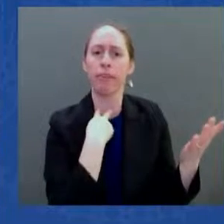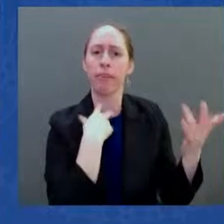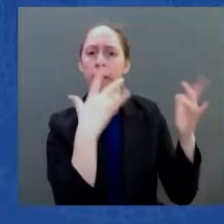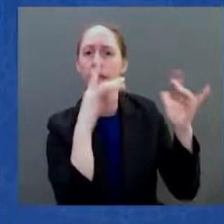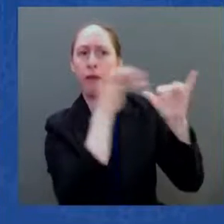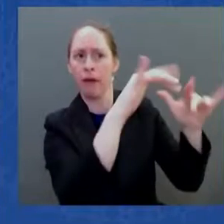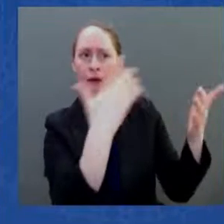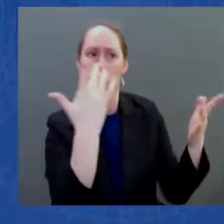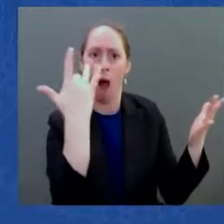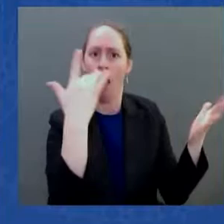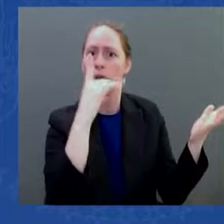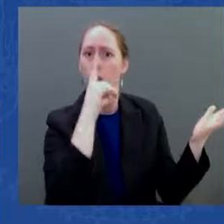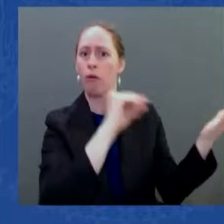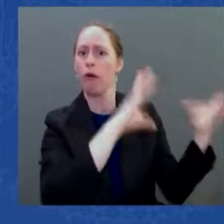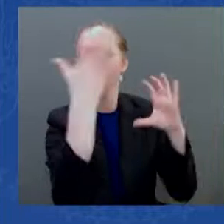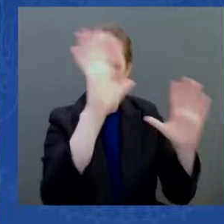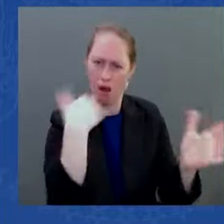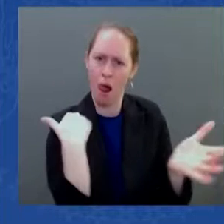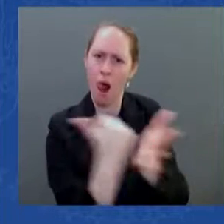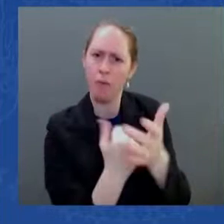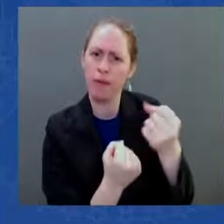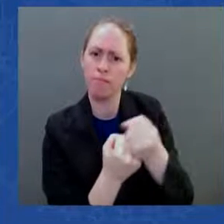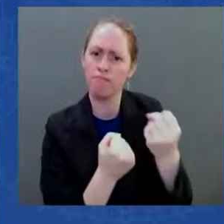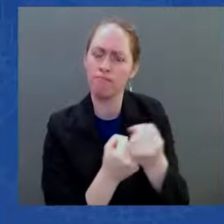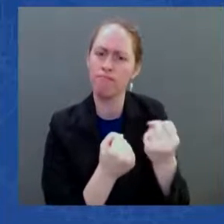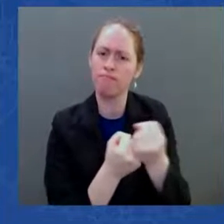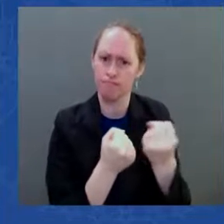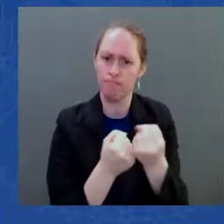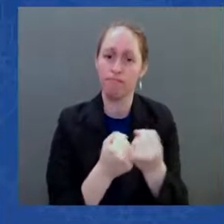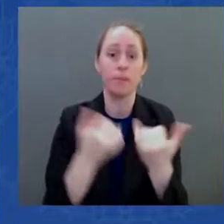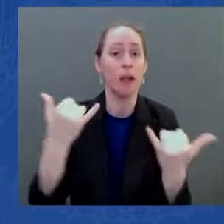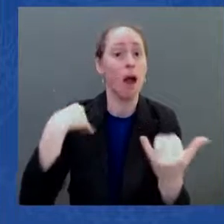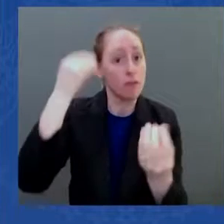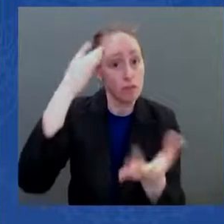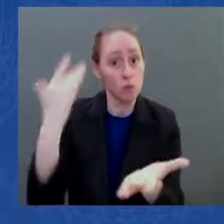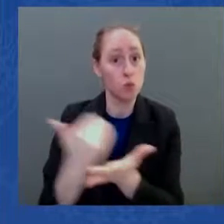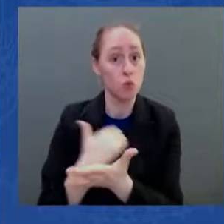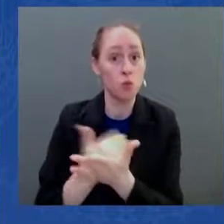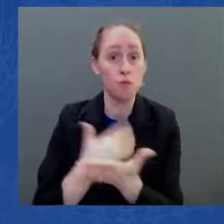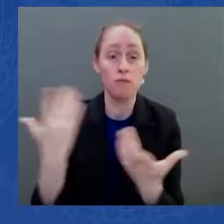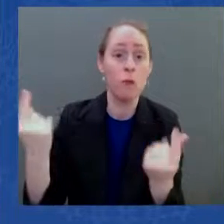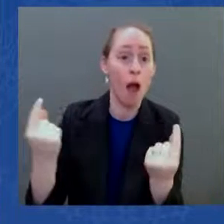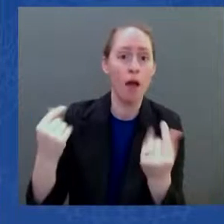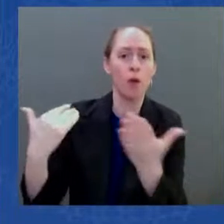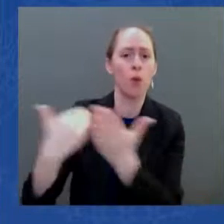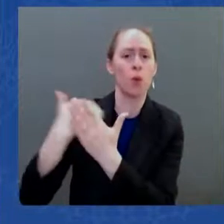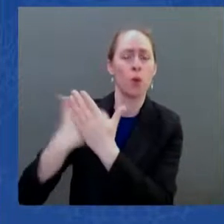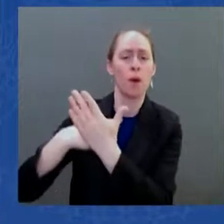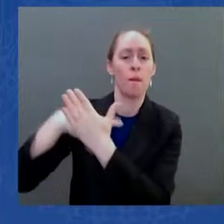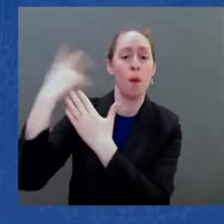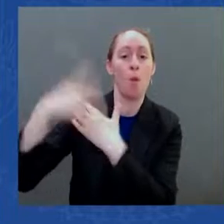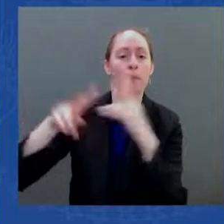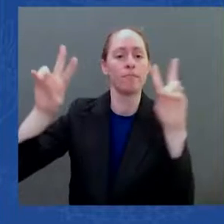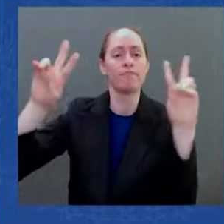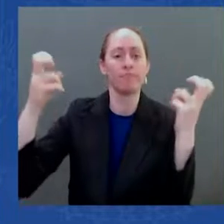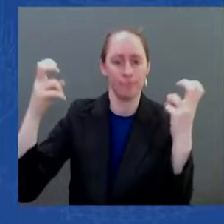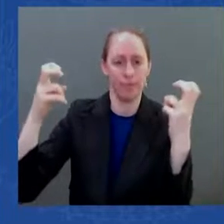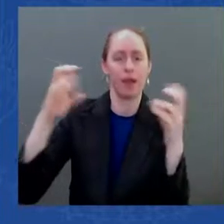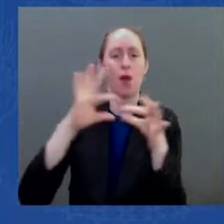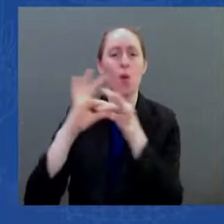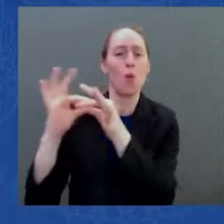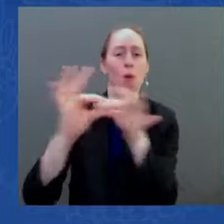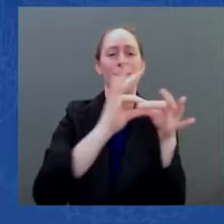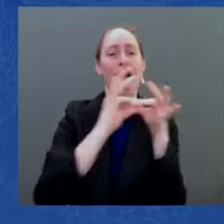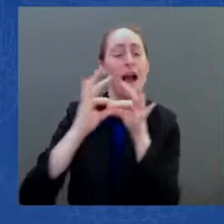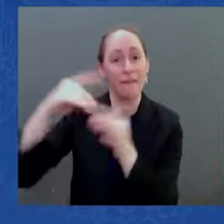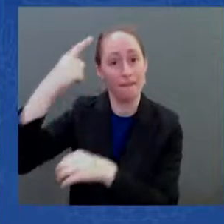I'm announcing a program, Unite for Ukraine, a new program to enable Ukrainians seeking refuge to come directly